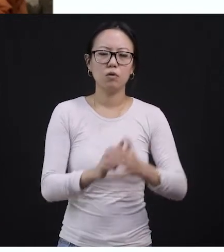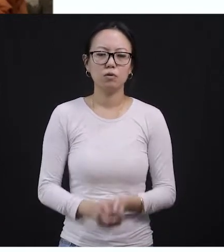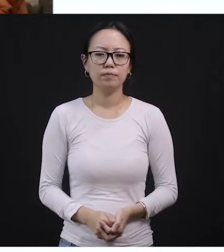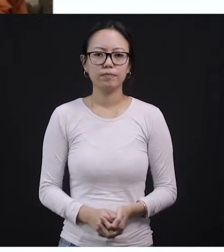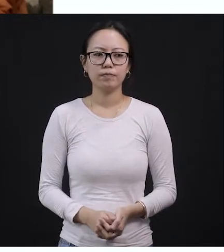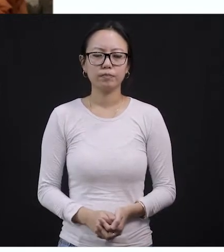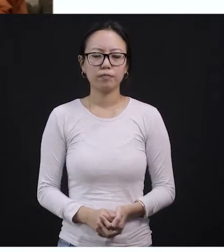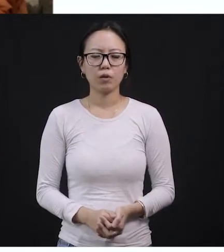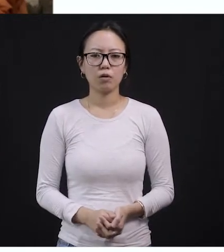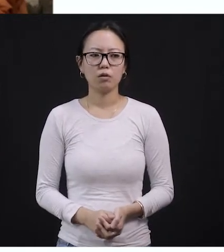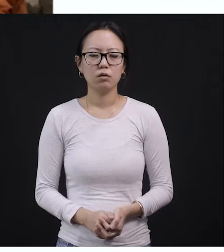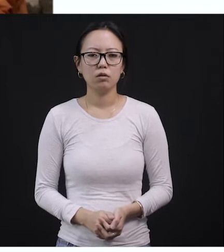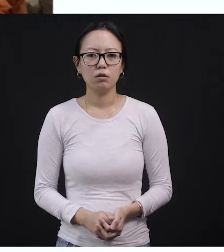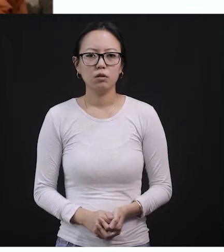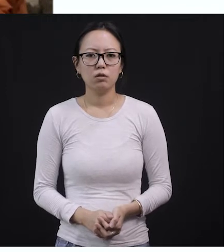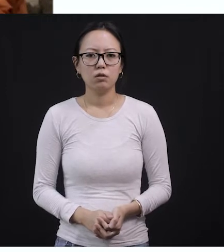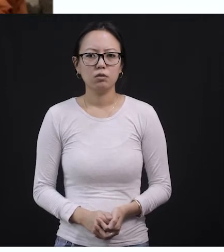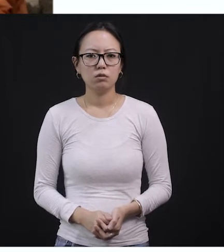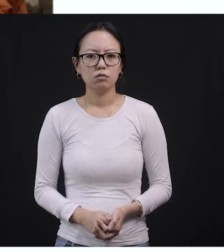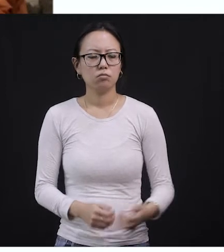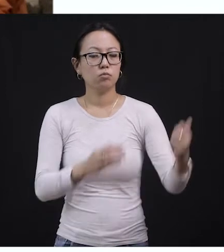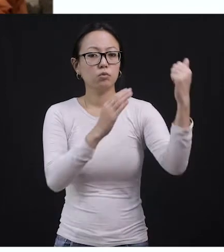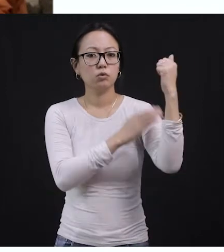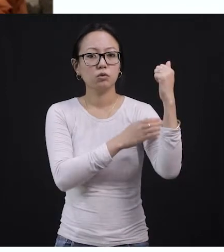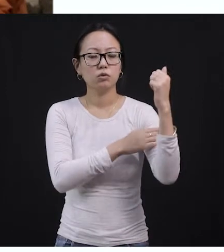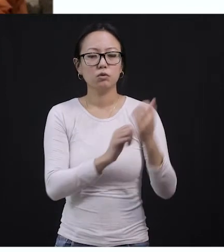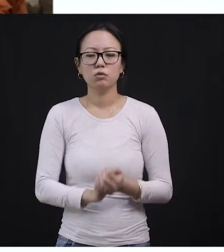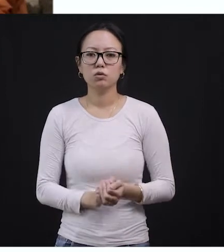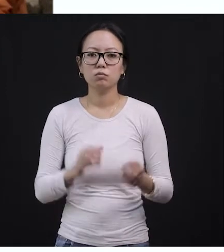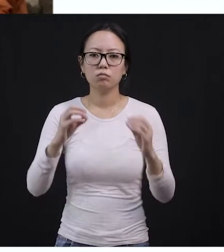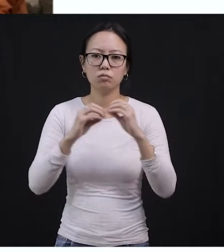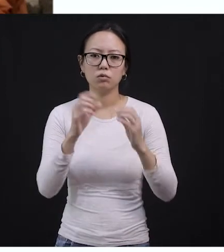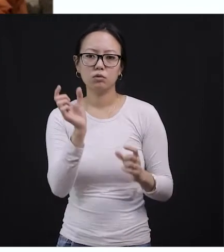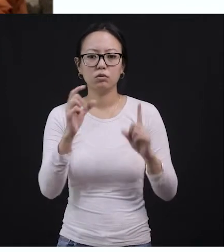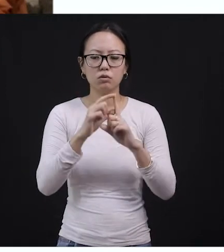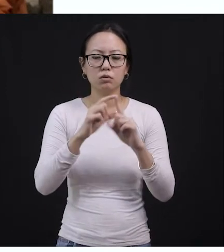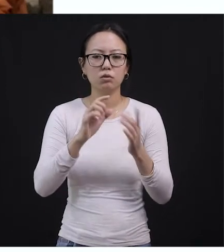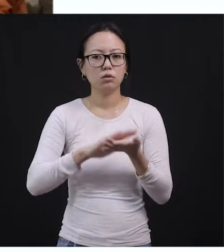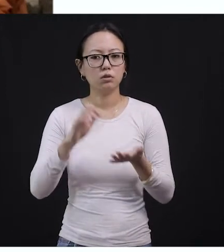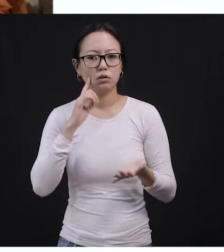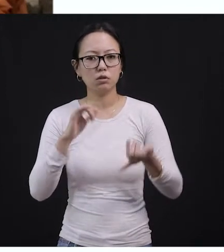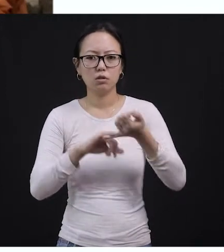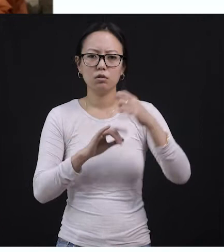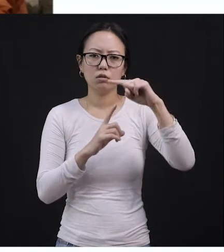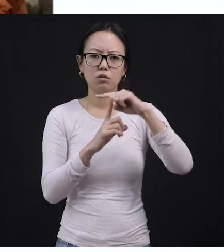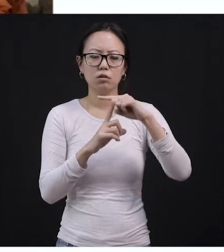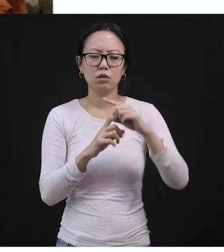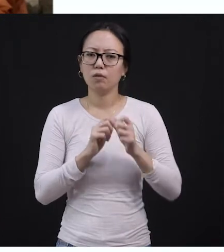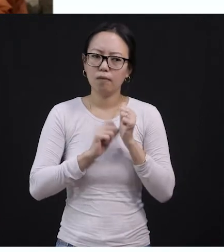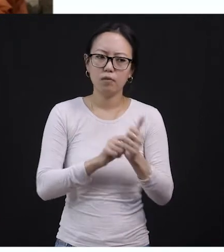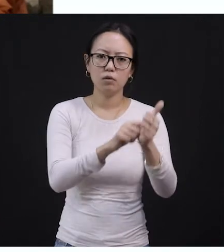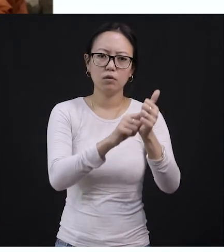these people. Okay, that means he became a strong follower of Buddhism, and he also set up festivals